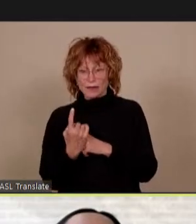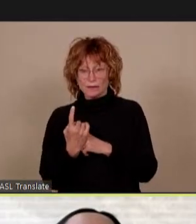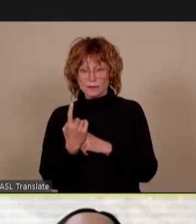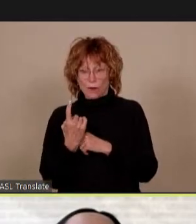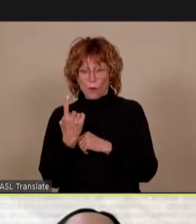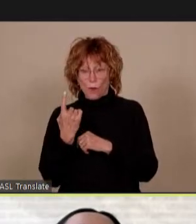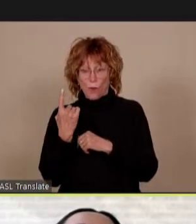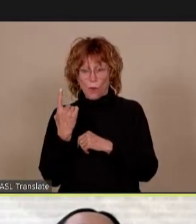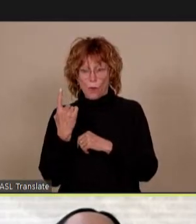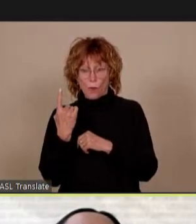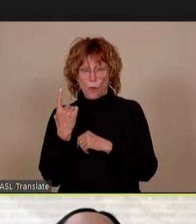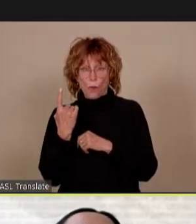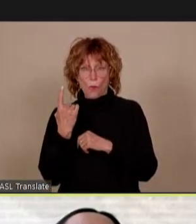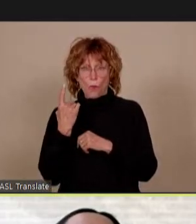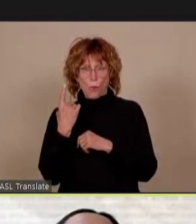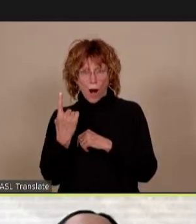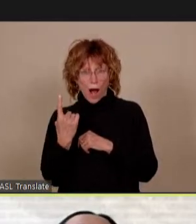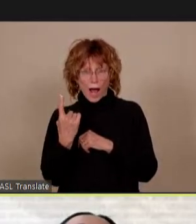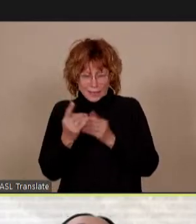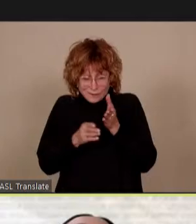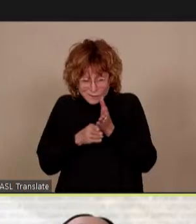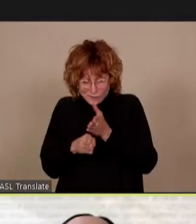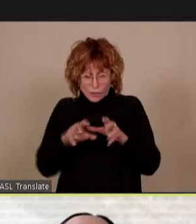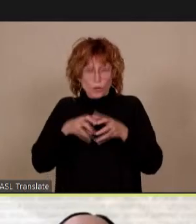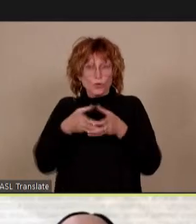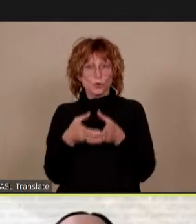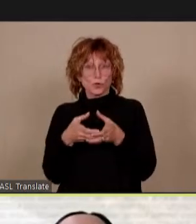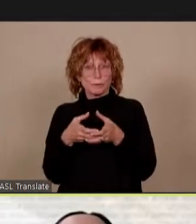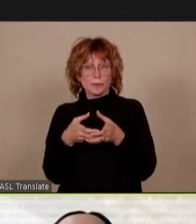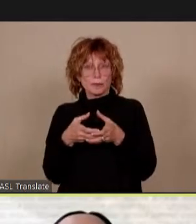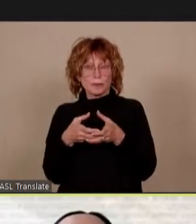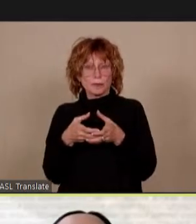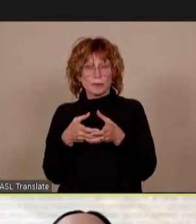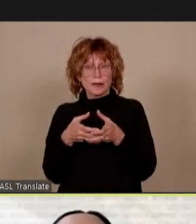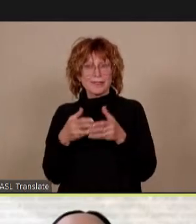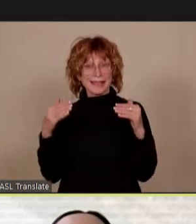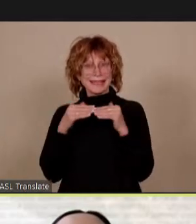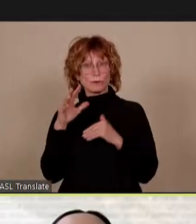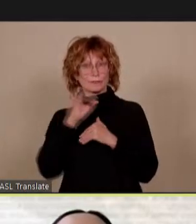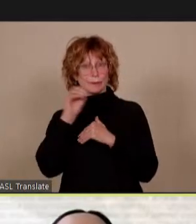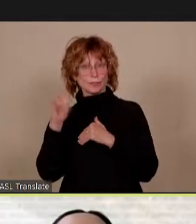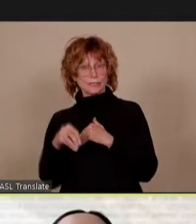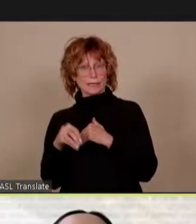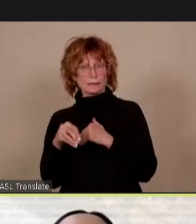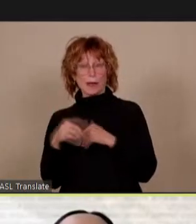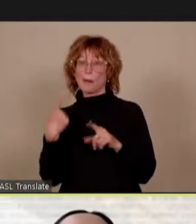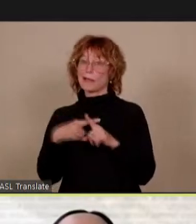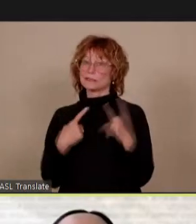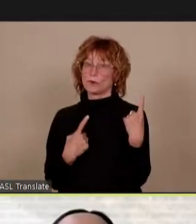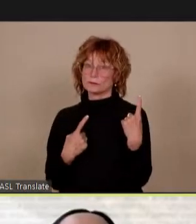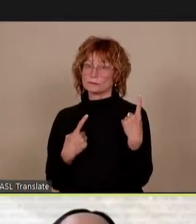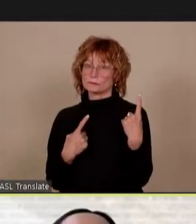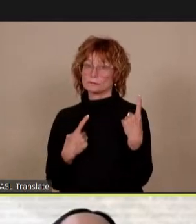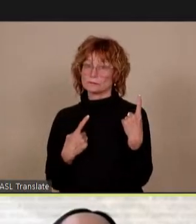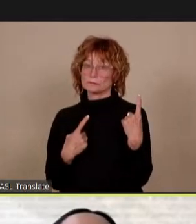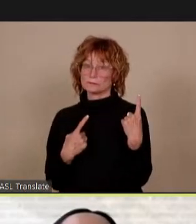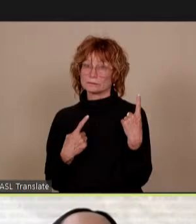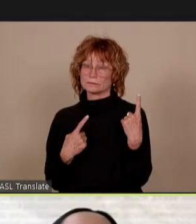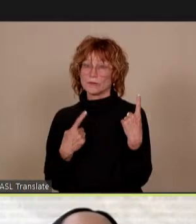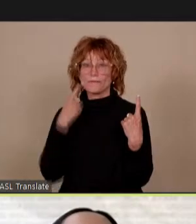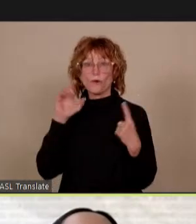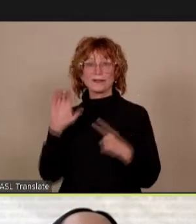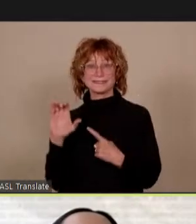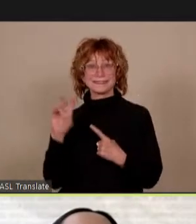singular minority group that accounts for 50% plus one for CVAP